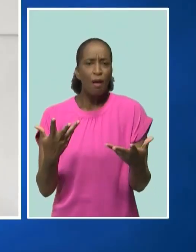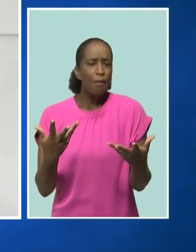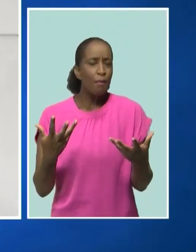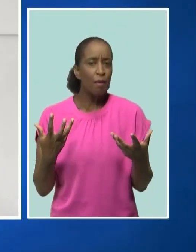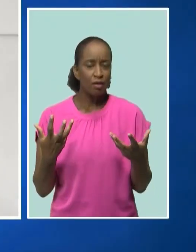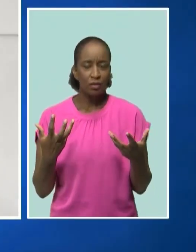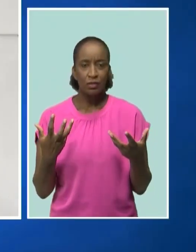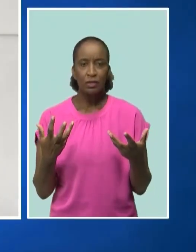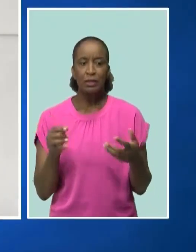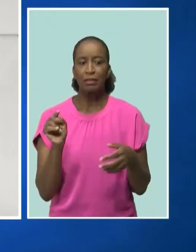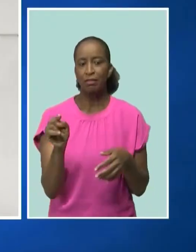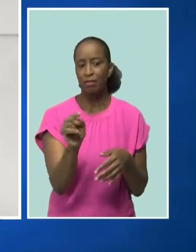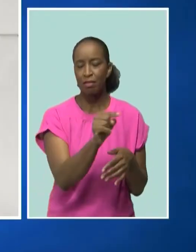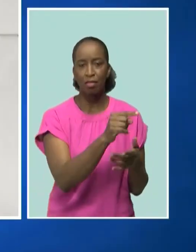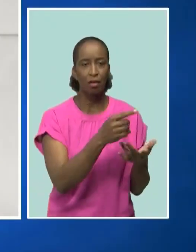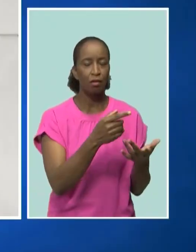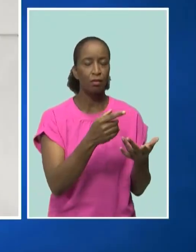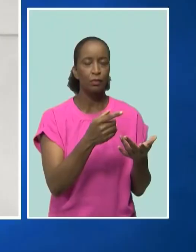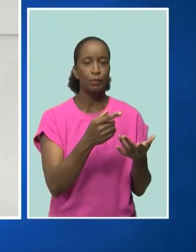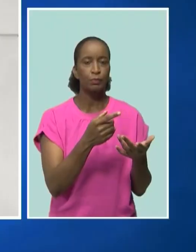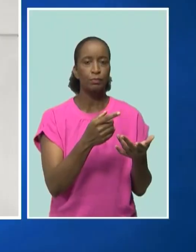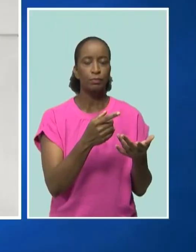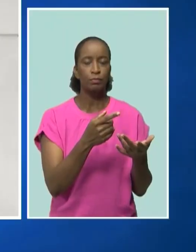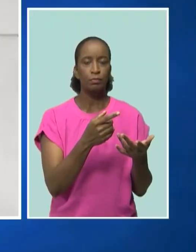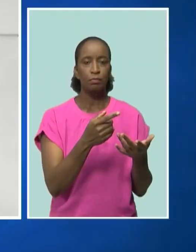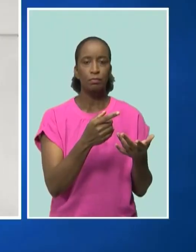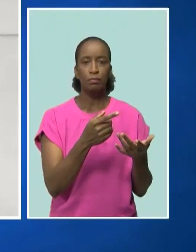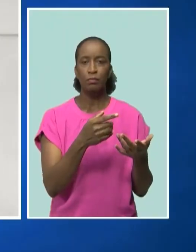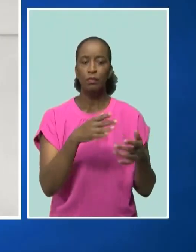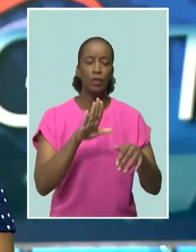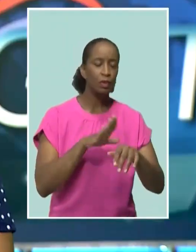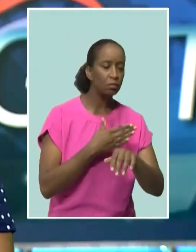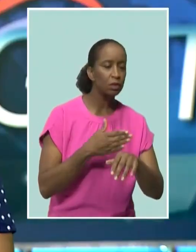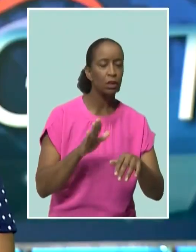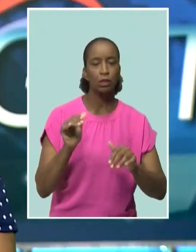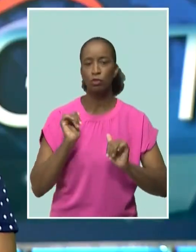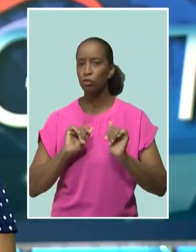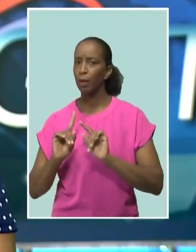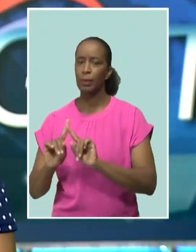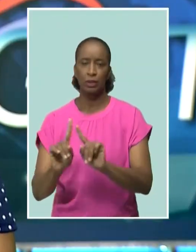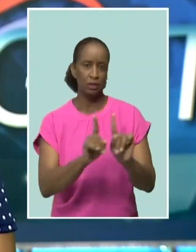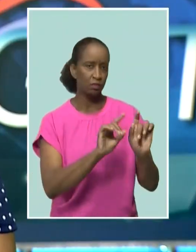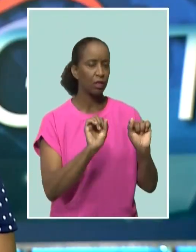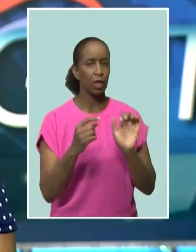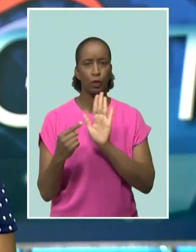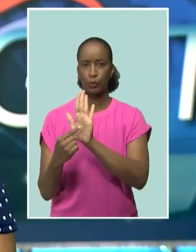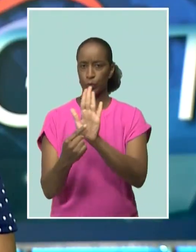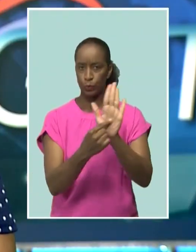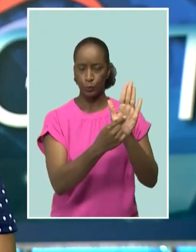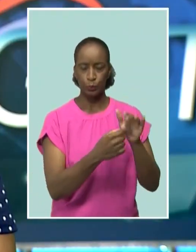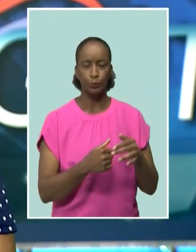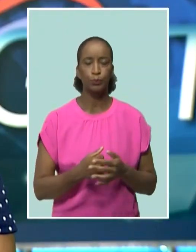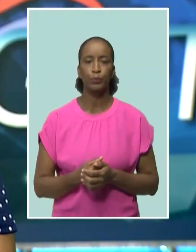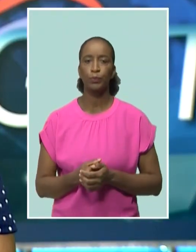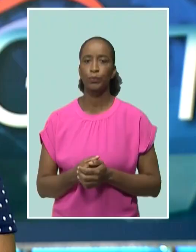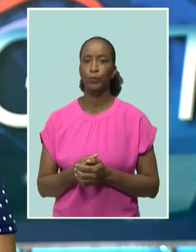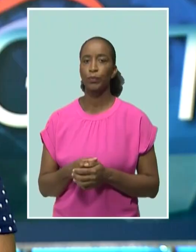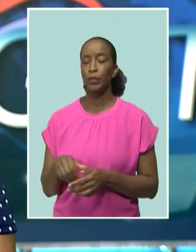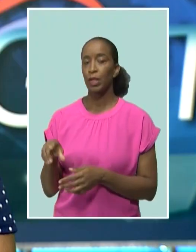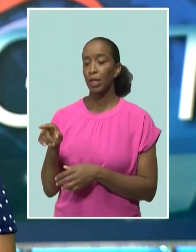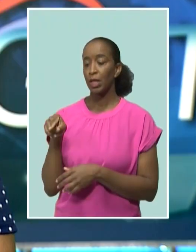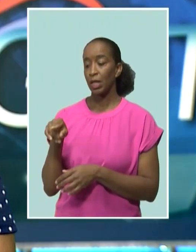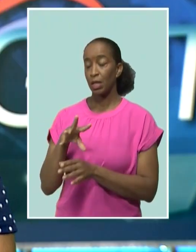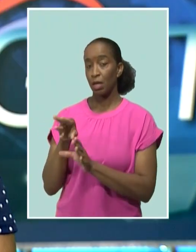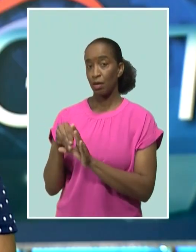exposure to all facets of the arts. Long-standing Democratic Labour Party member